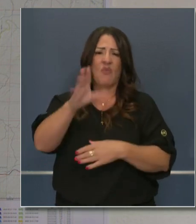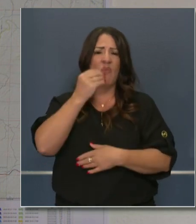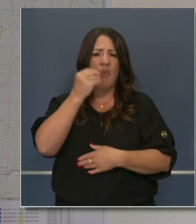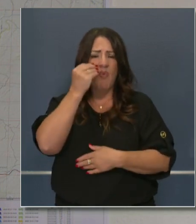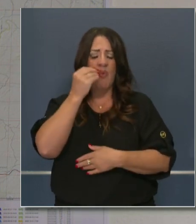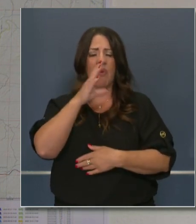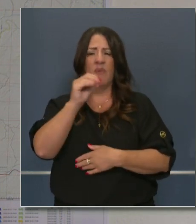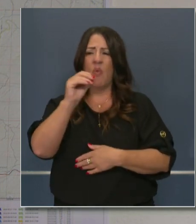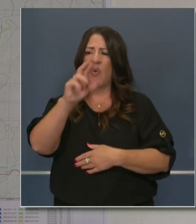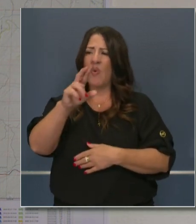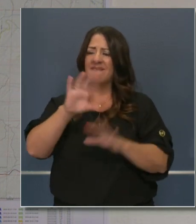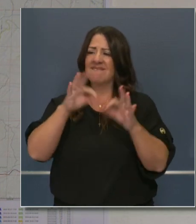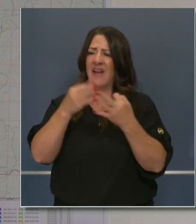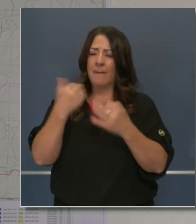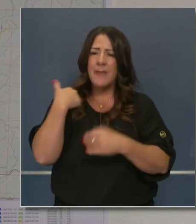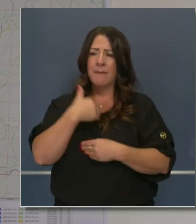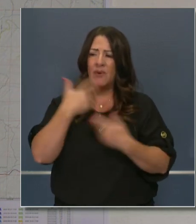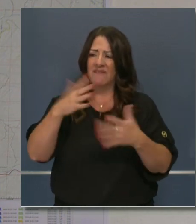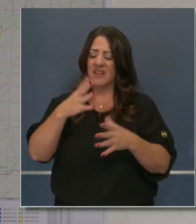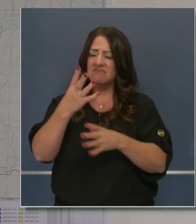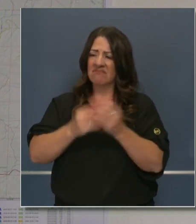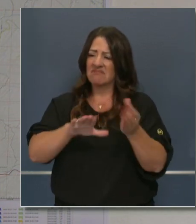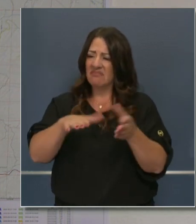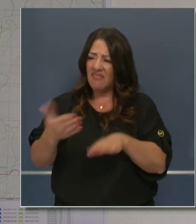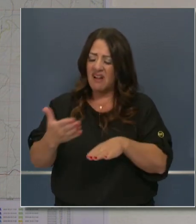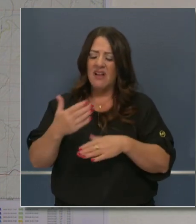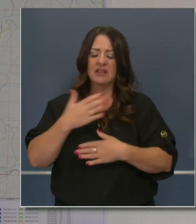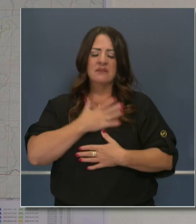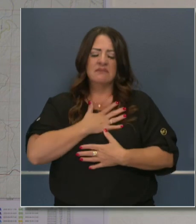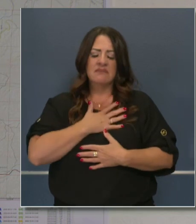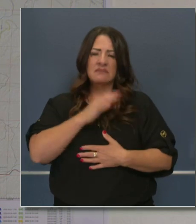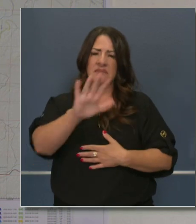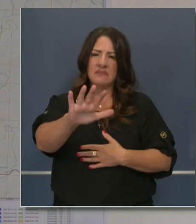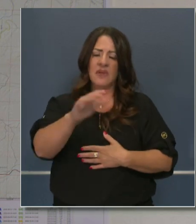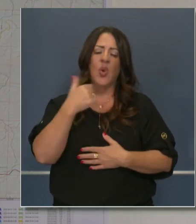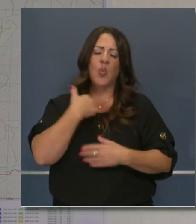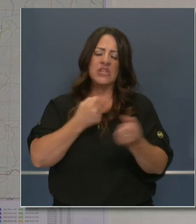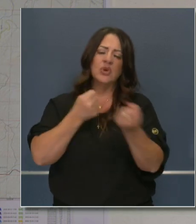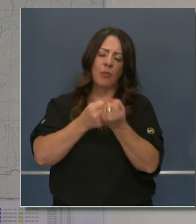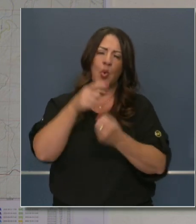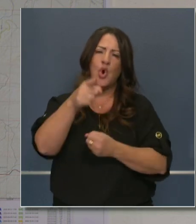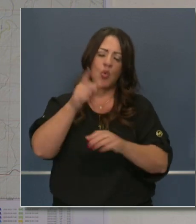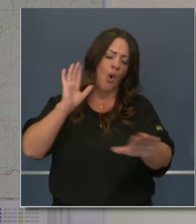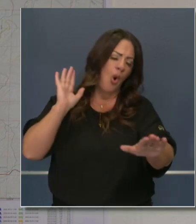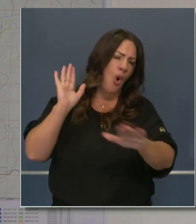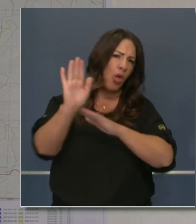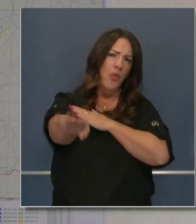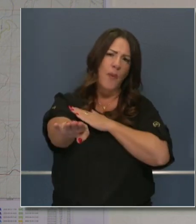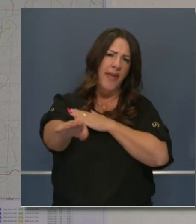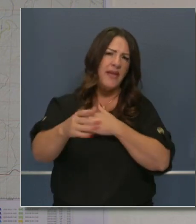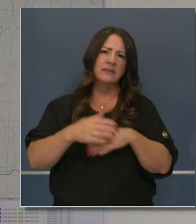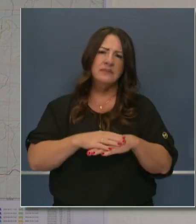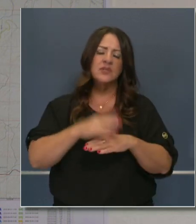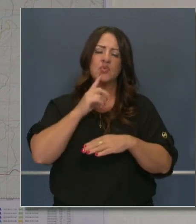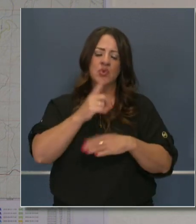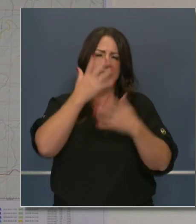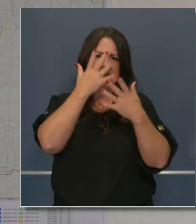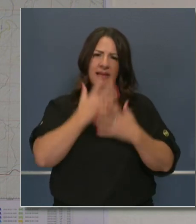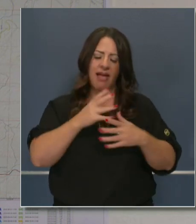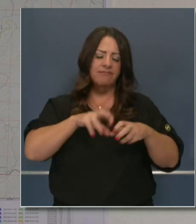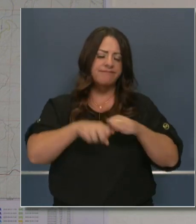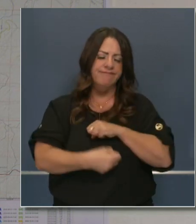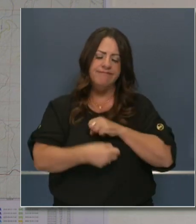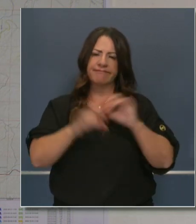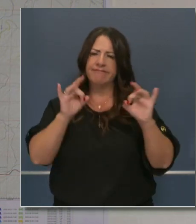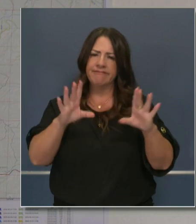with you. We're here with you till the end. It is a tragic thing. One thing we saw 2 years ago with the